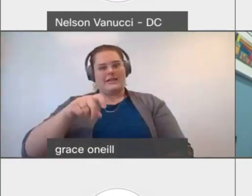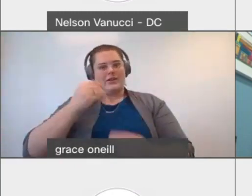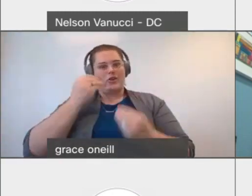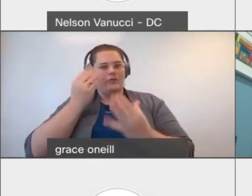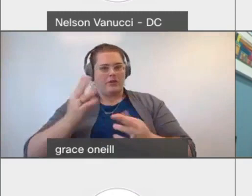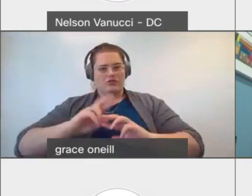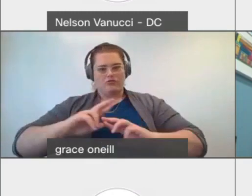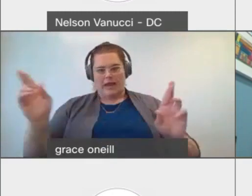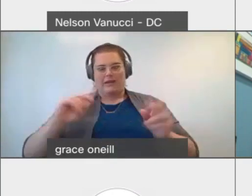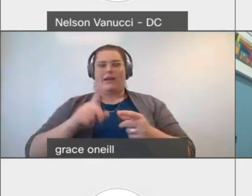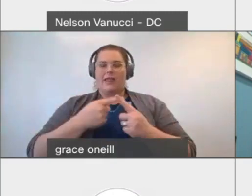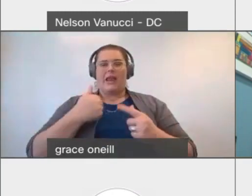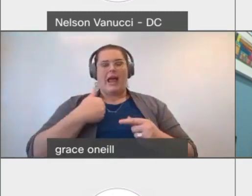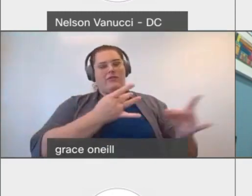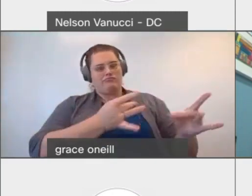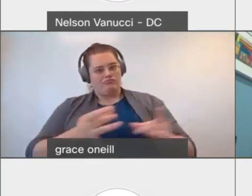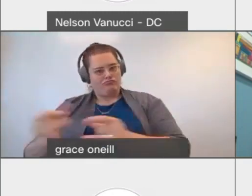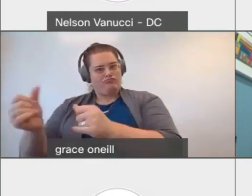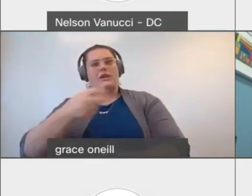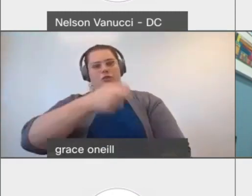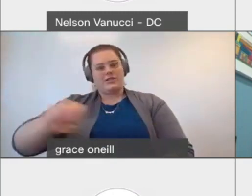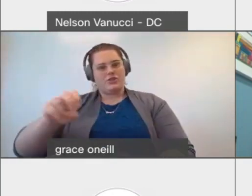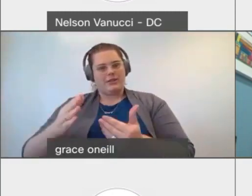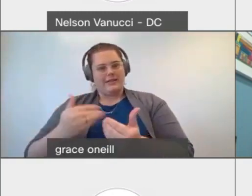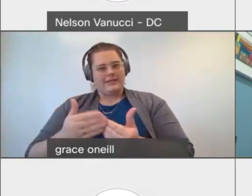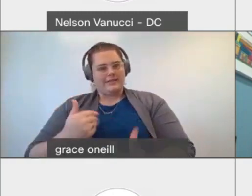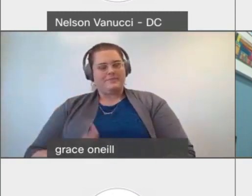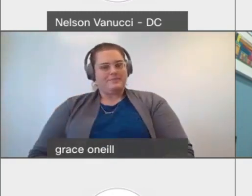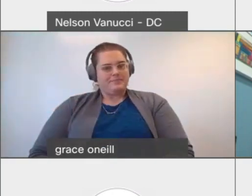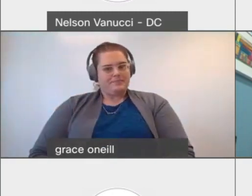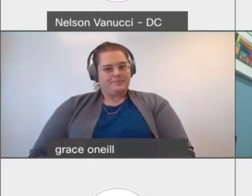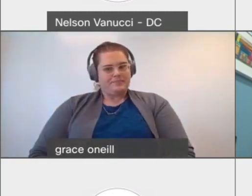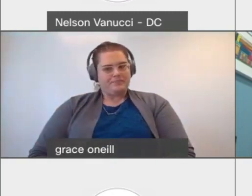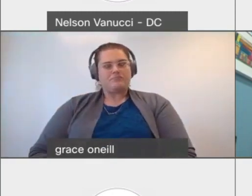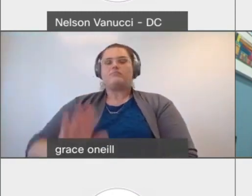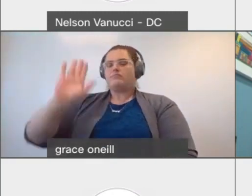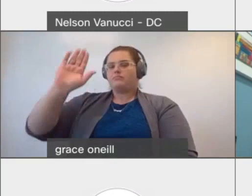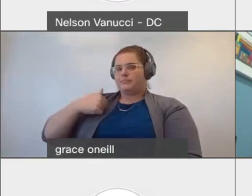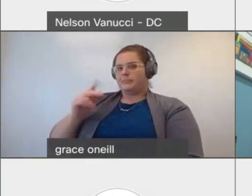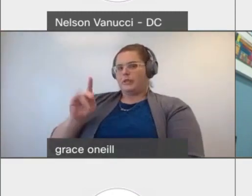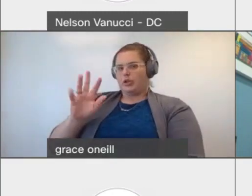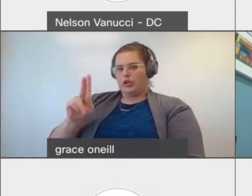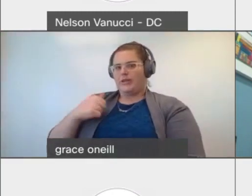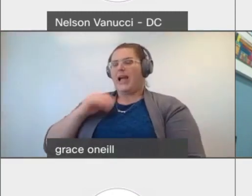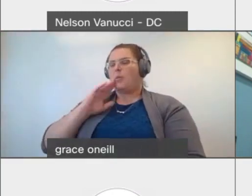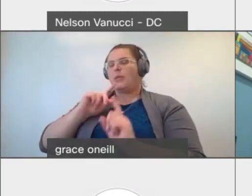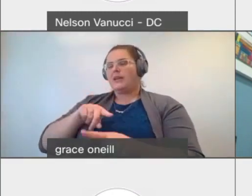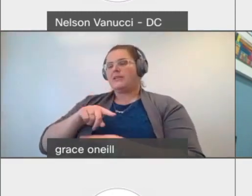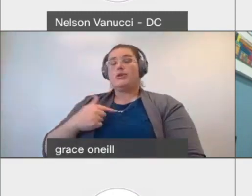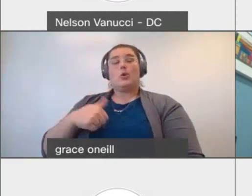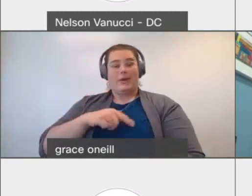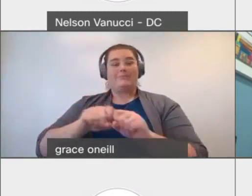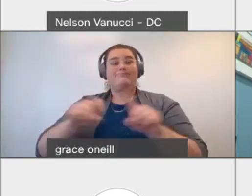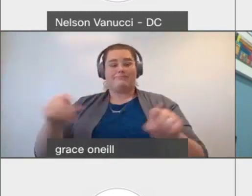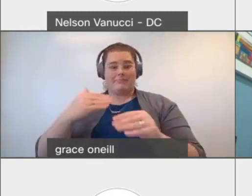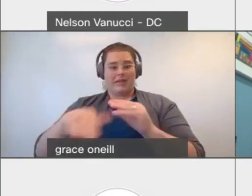through the changes has occurred. Hi, good afternoon. I will take this one, Director Reese. So we sent out an email yesterday at